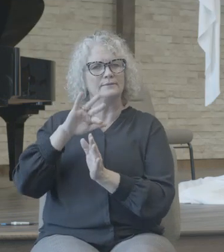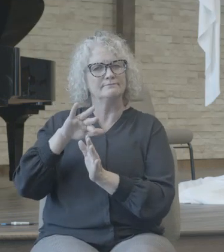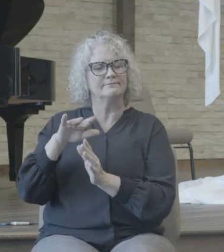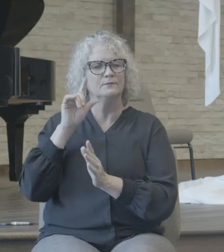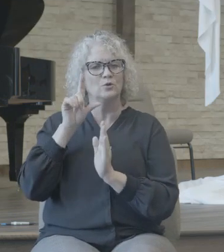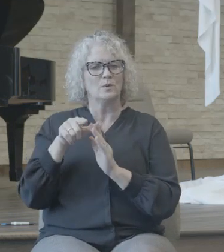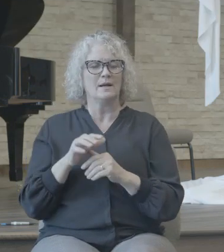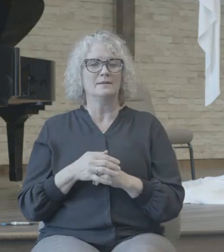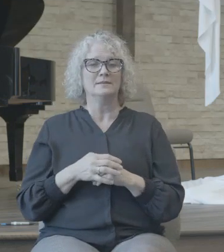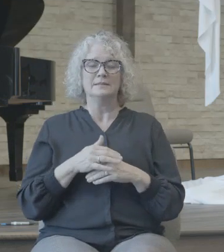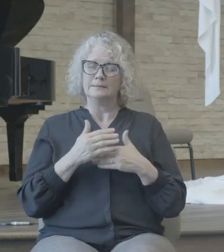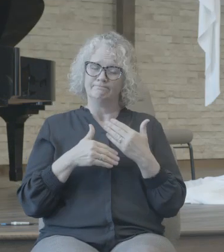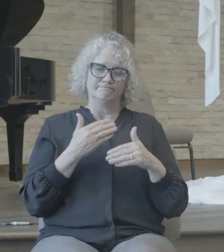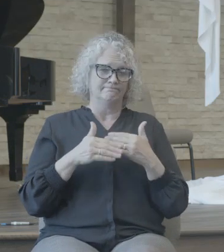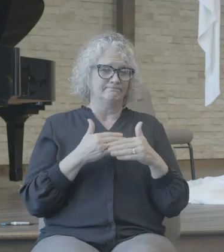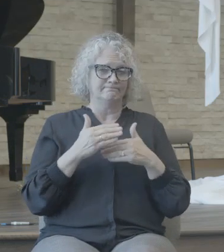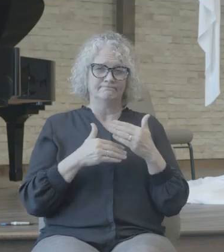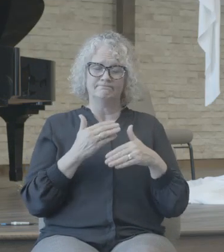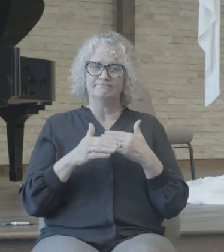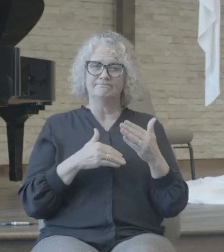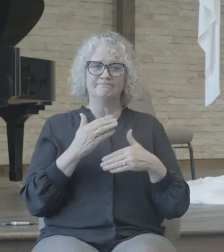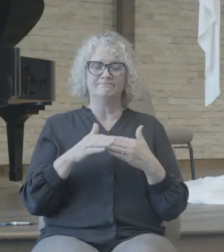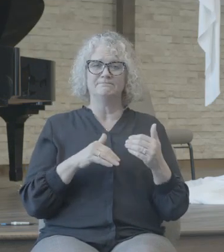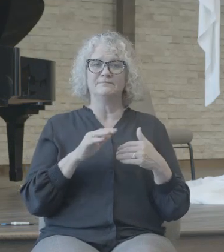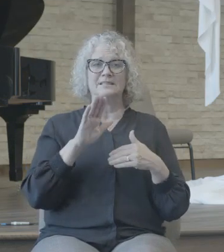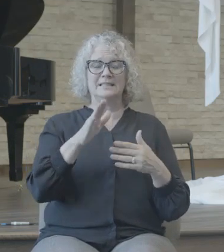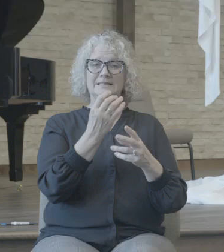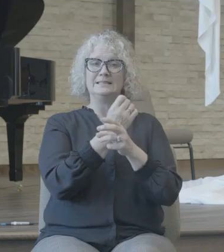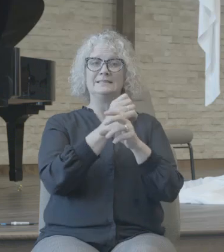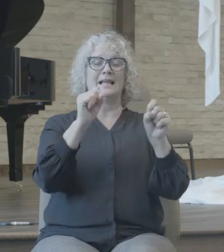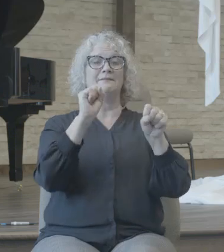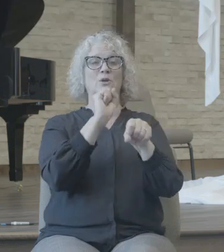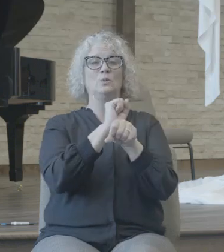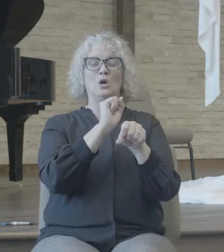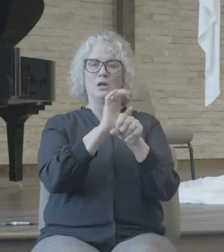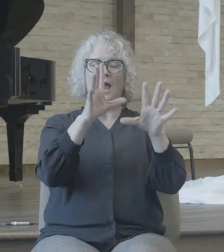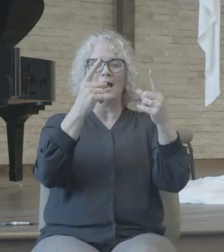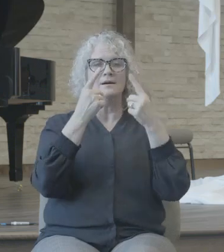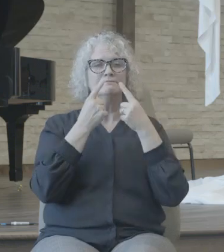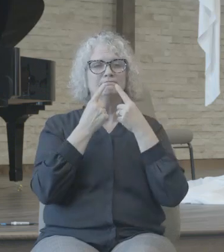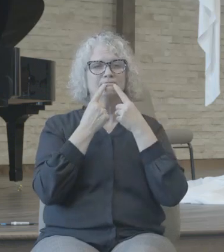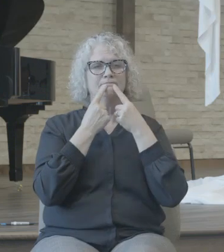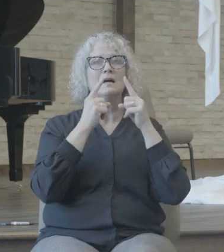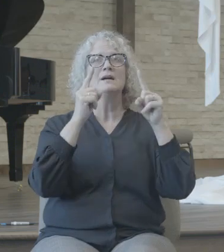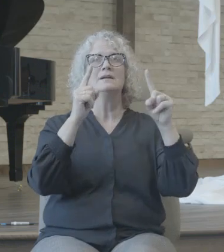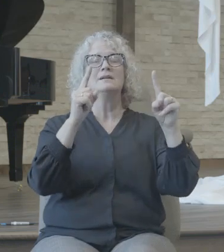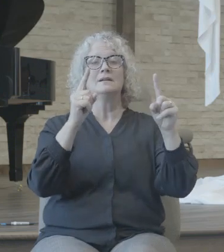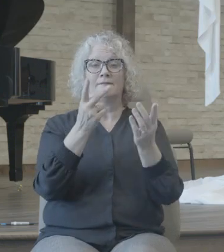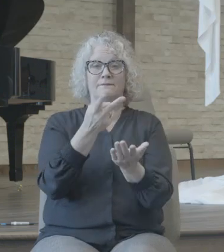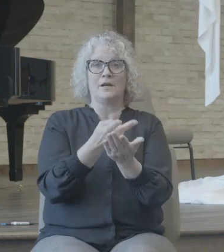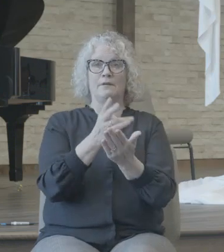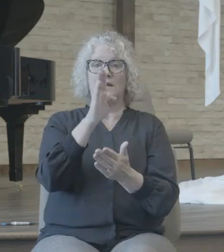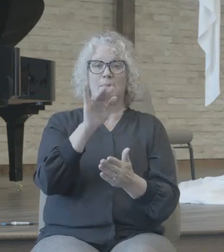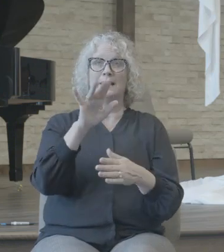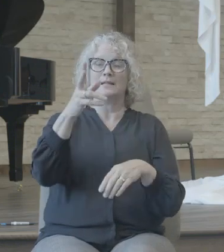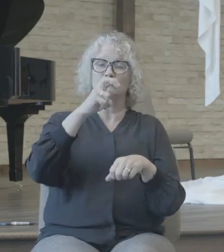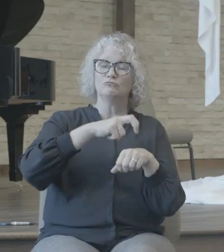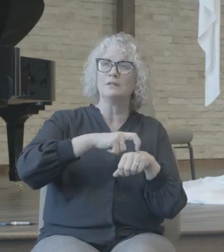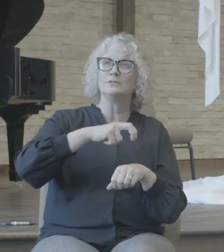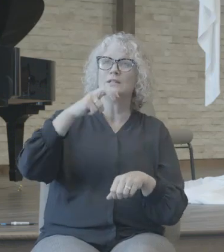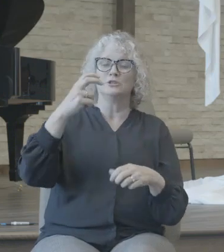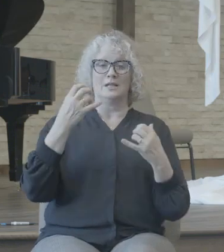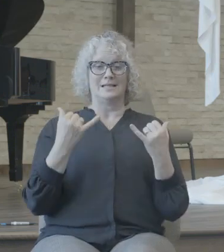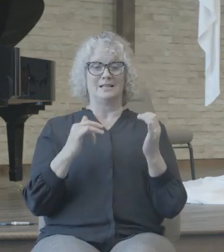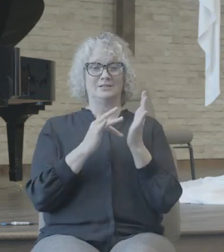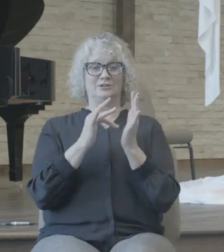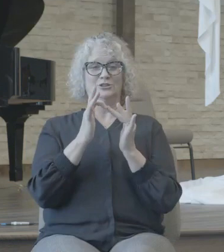And he accomplished his saving work. His resurrection verifies it, as we talked about again. And now Jesus is in